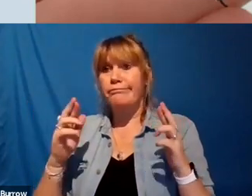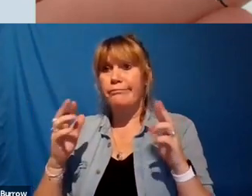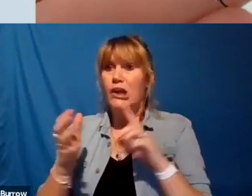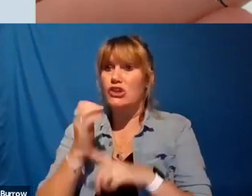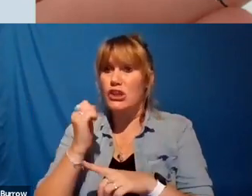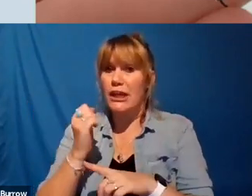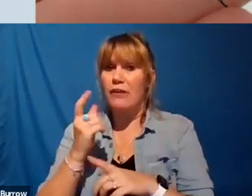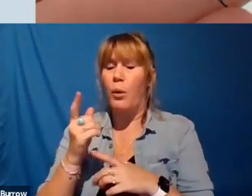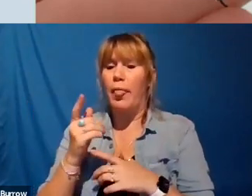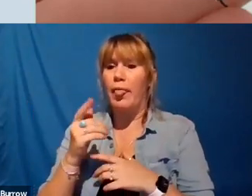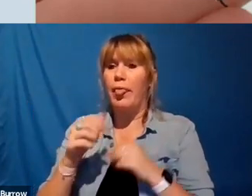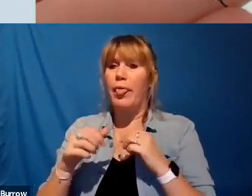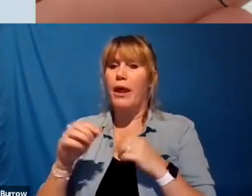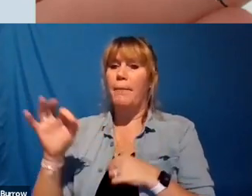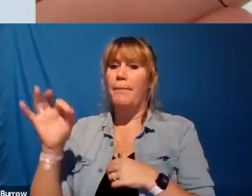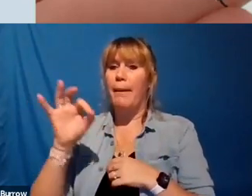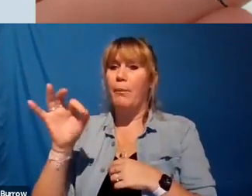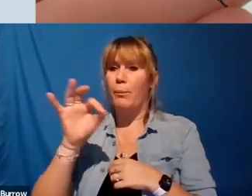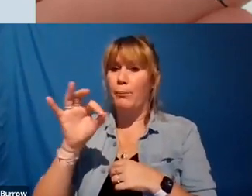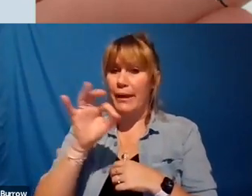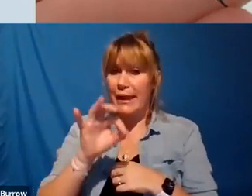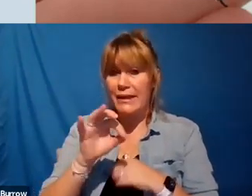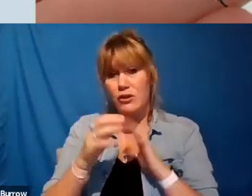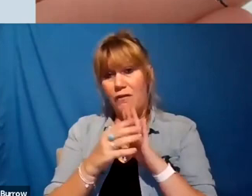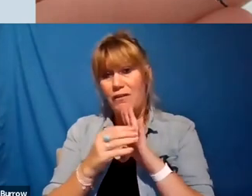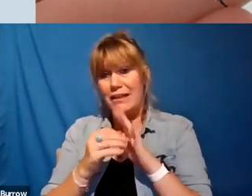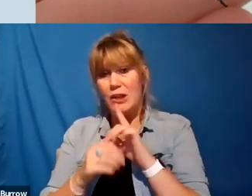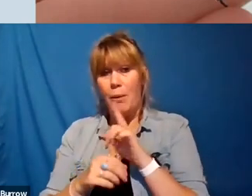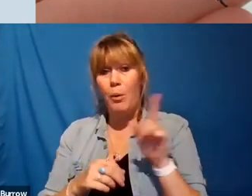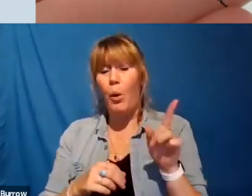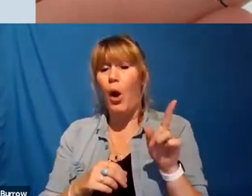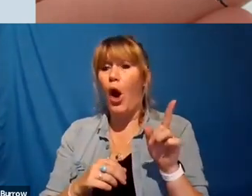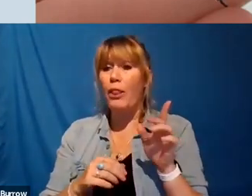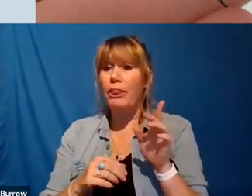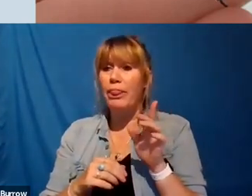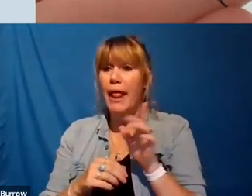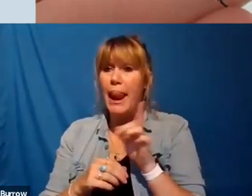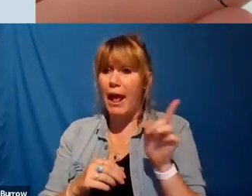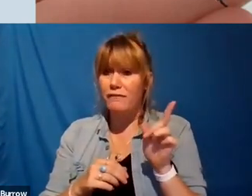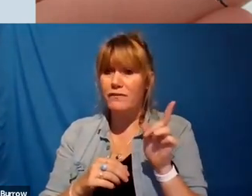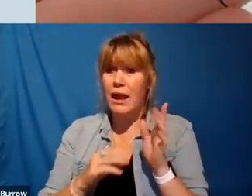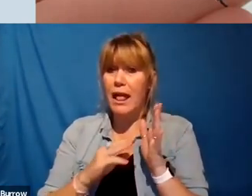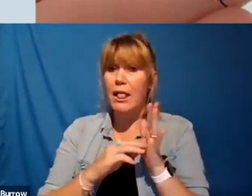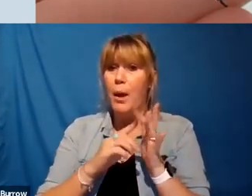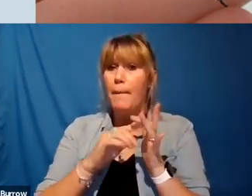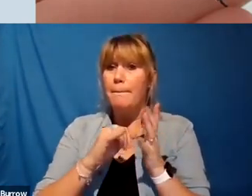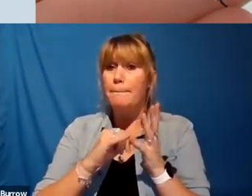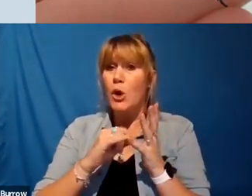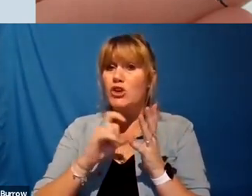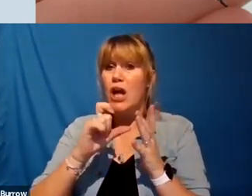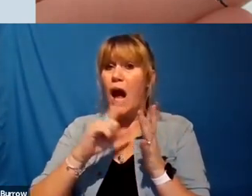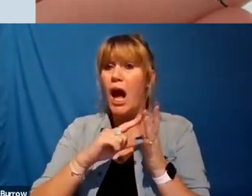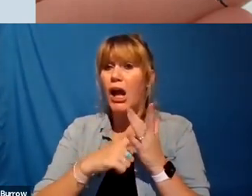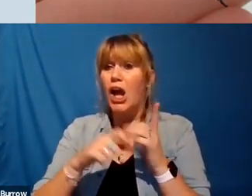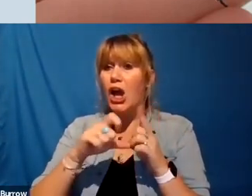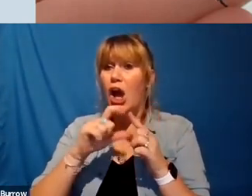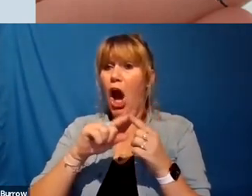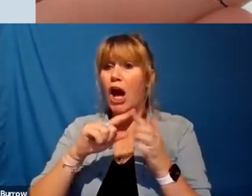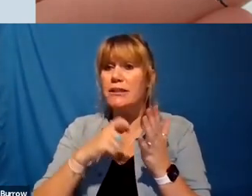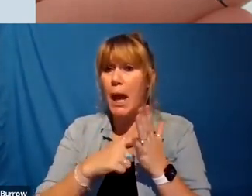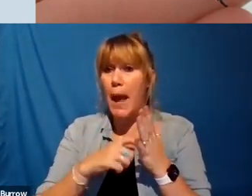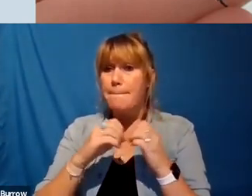Especially the endangered species, like here on the left is the moss carder bee. On the right is the shrill